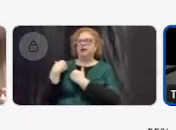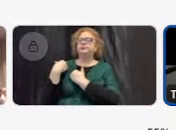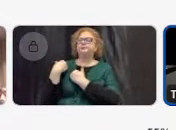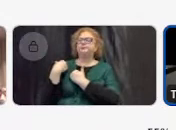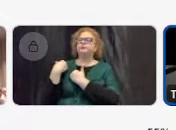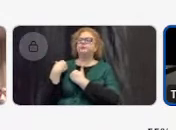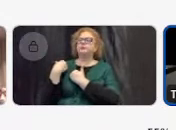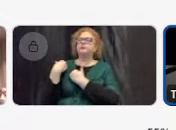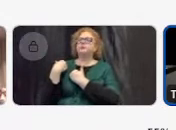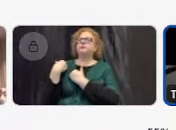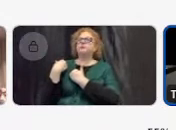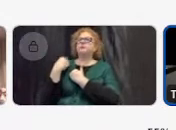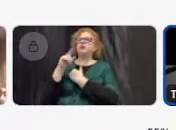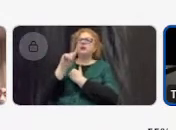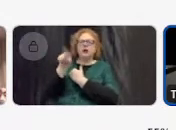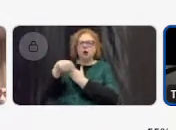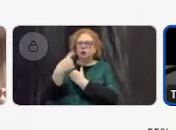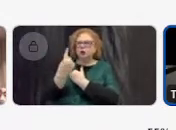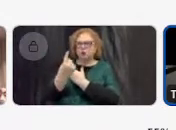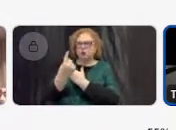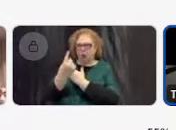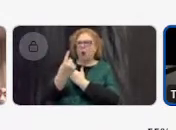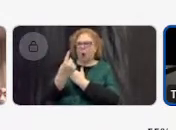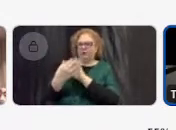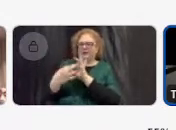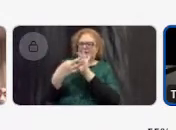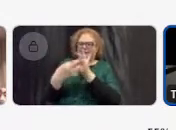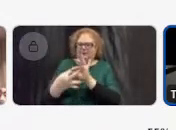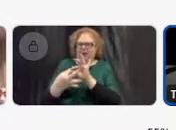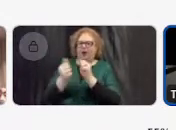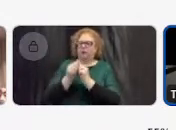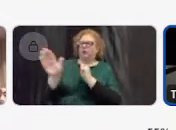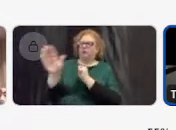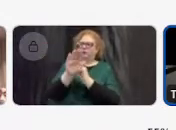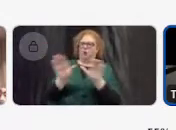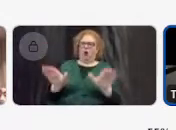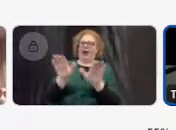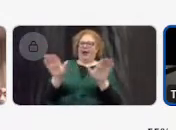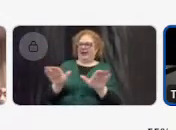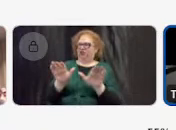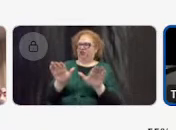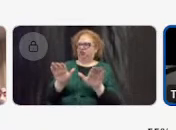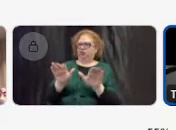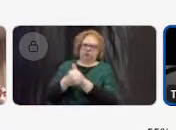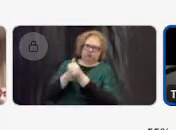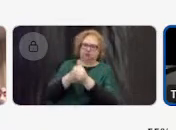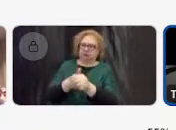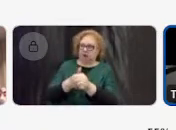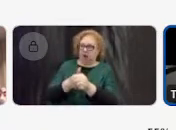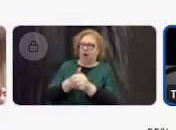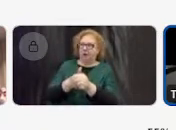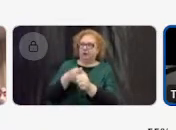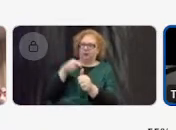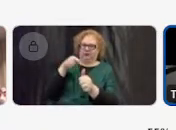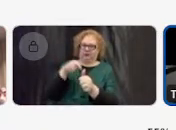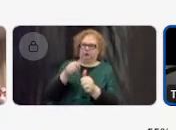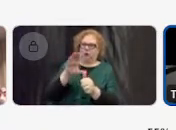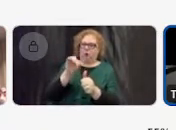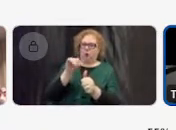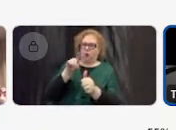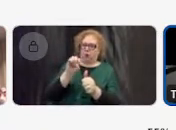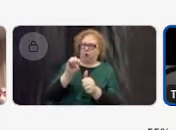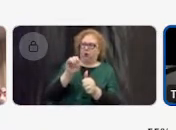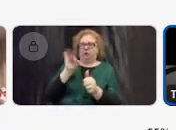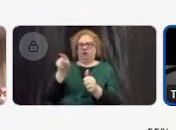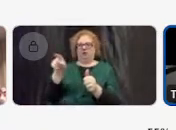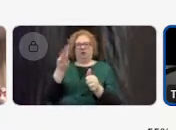act pursuant to our codes, whether we act arbitrary or in a capricious manner. Okay. If I